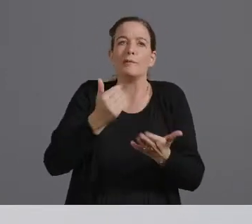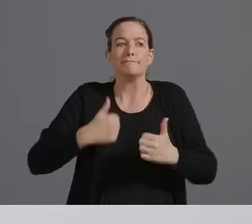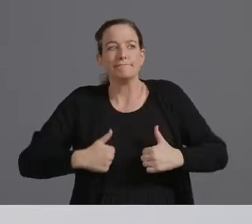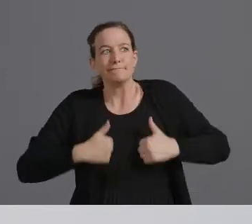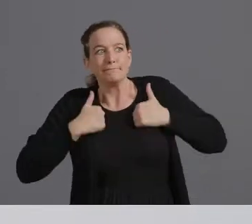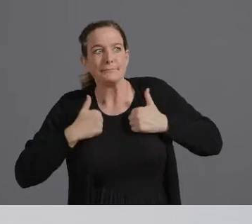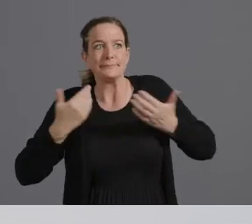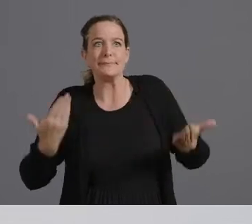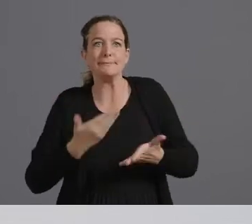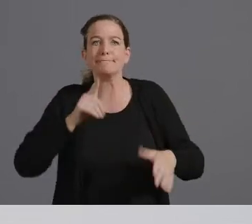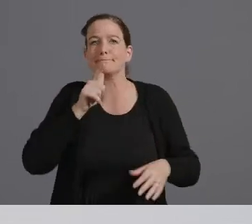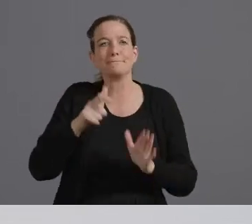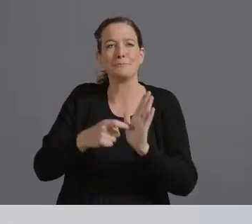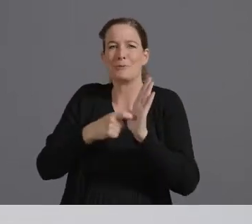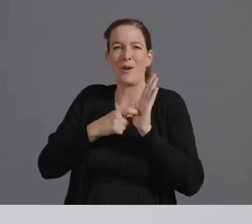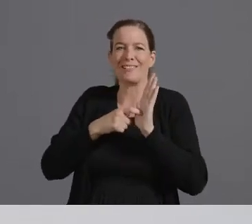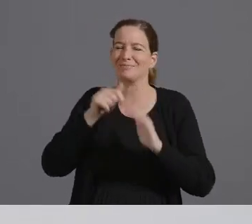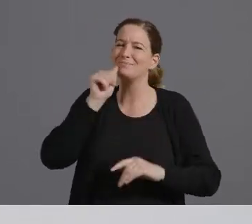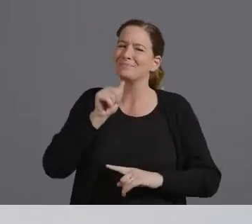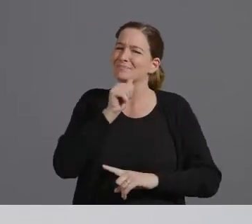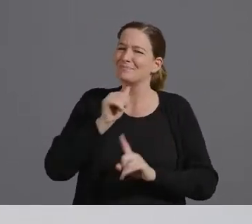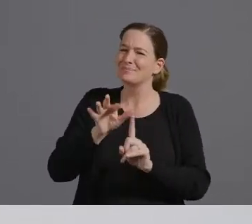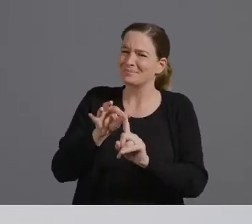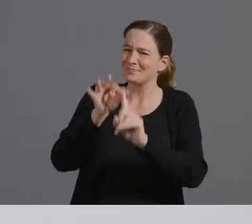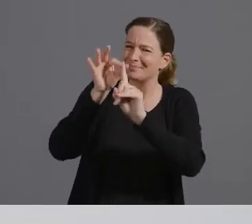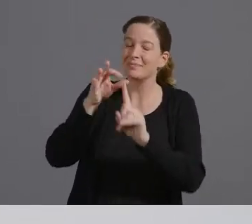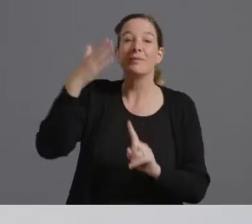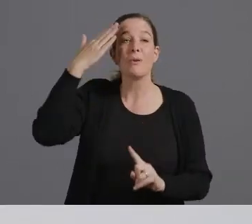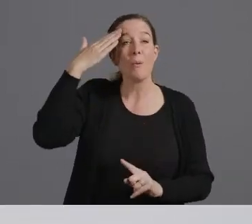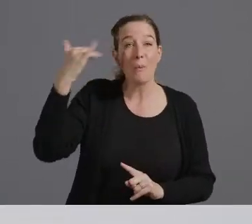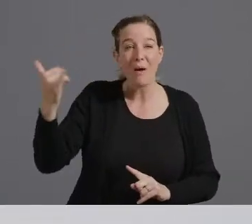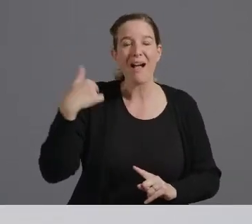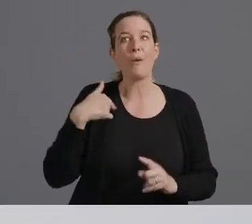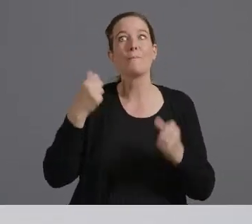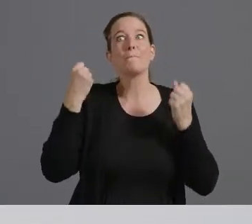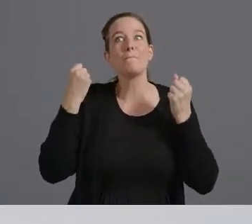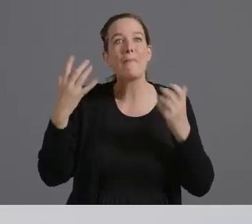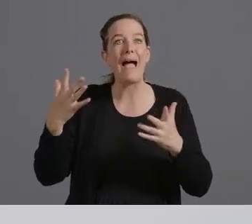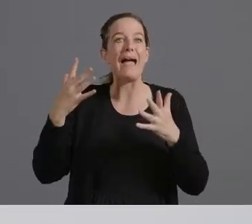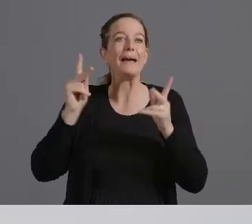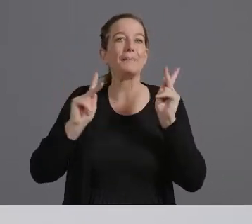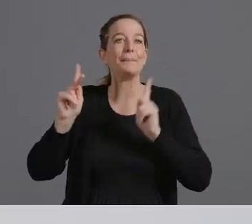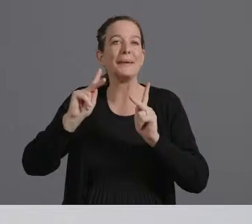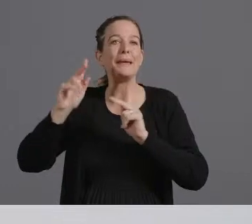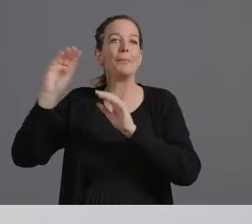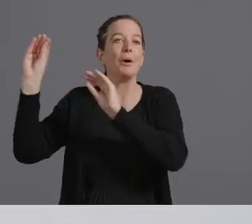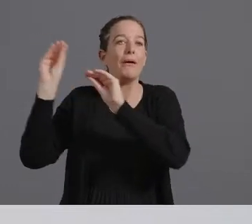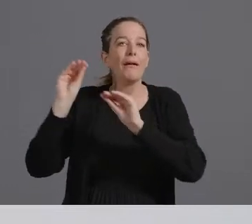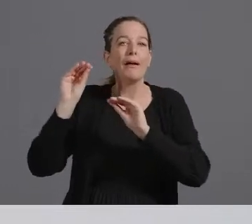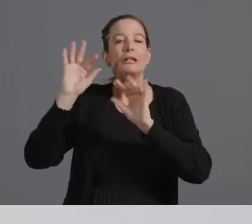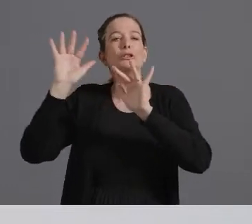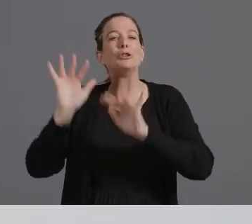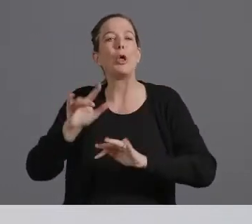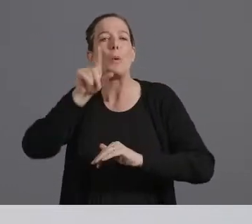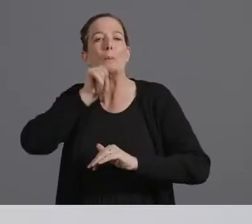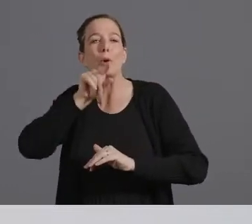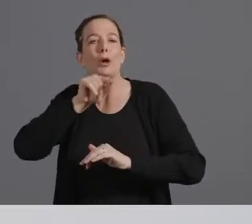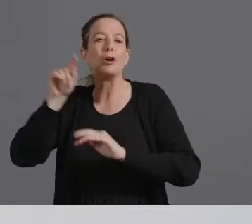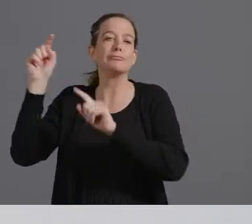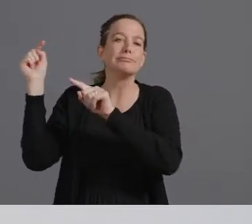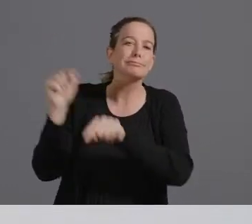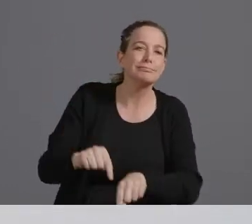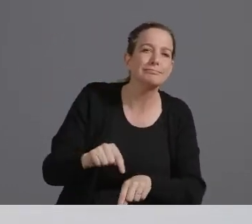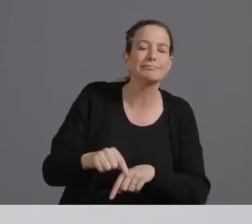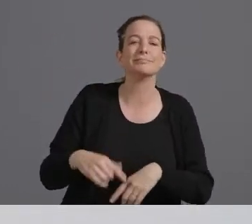we have, a high number of winter visitors in the winter from other parts of the country. We are a border state, so we know